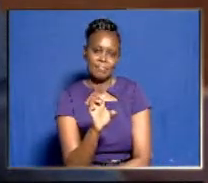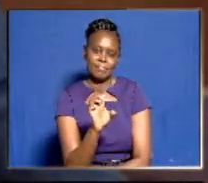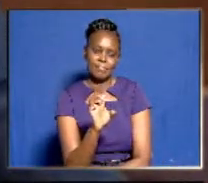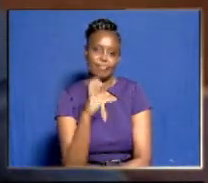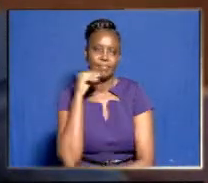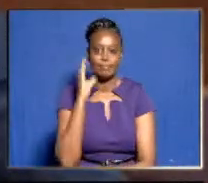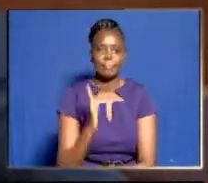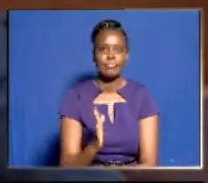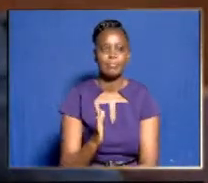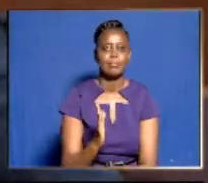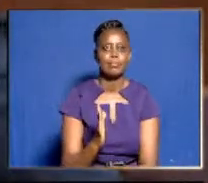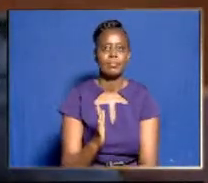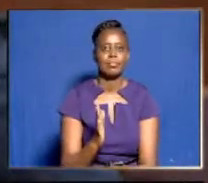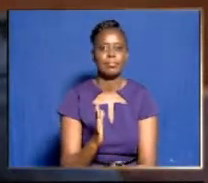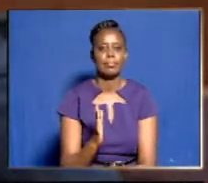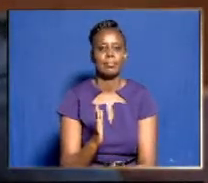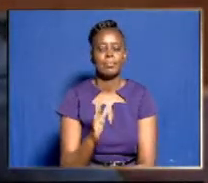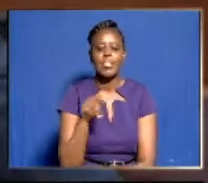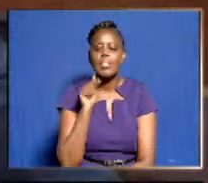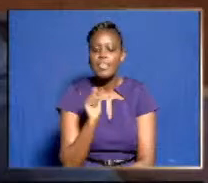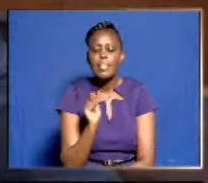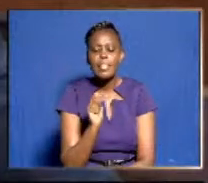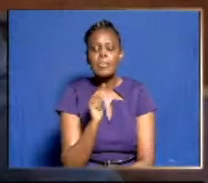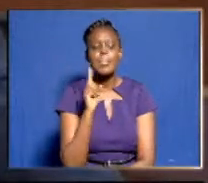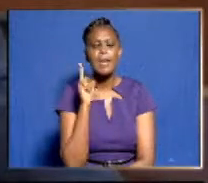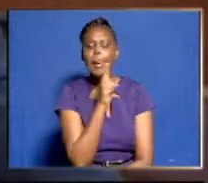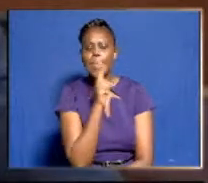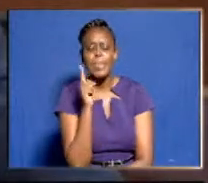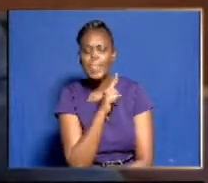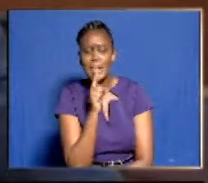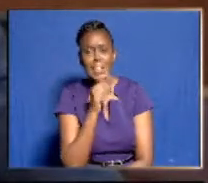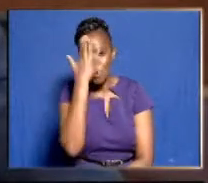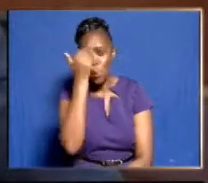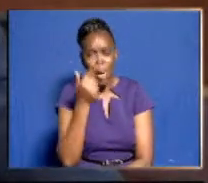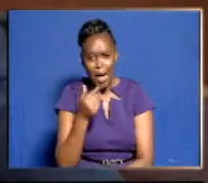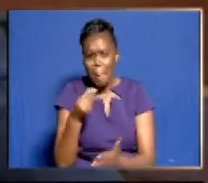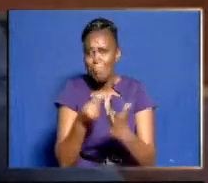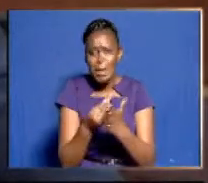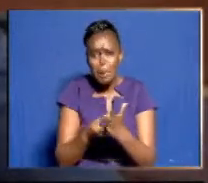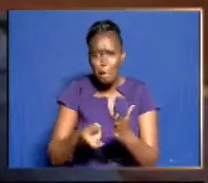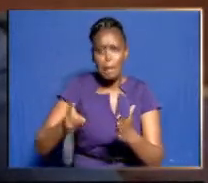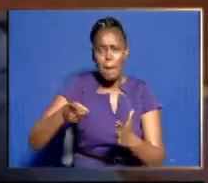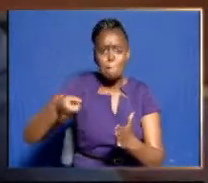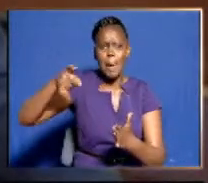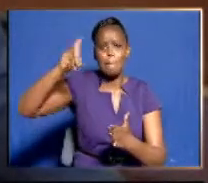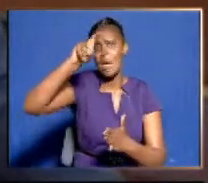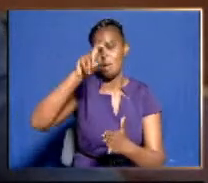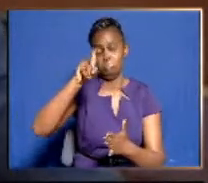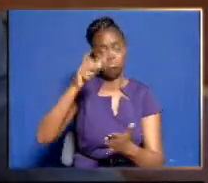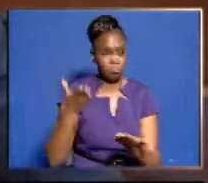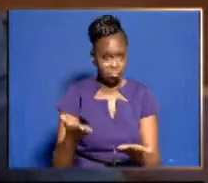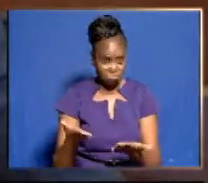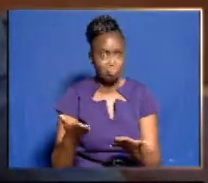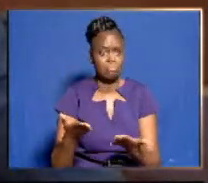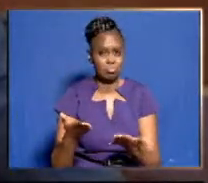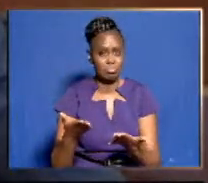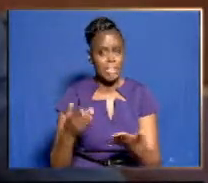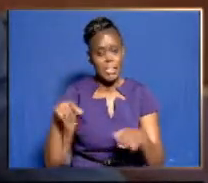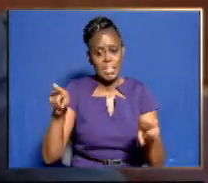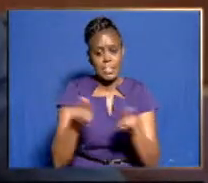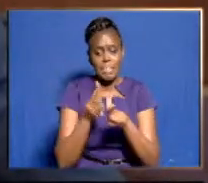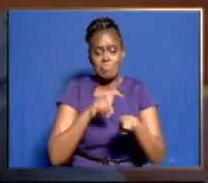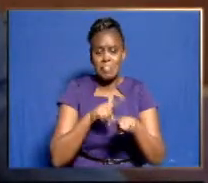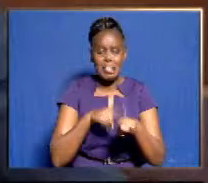Honorable Speaker, this is a threat to the inflation rates in this country. And at the same time, unless the